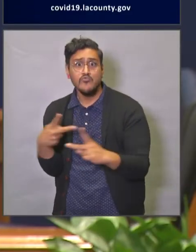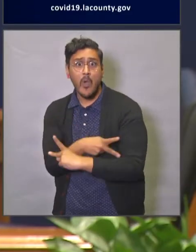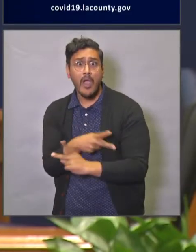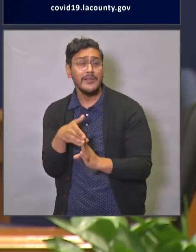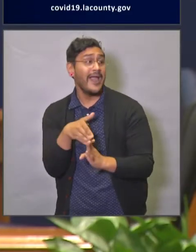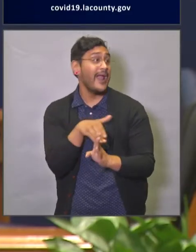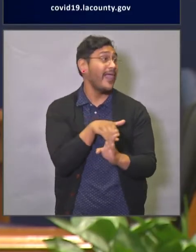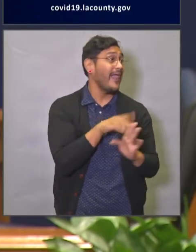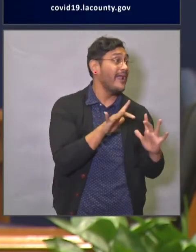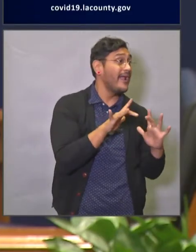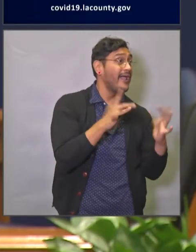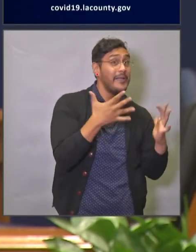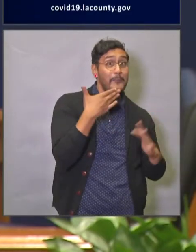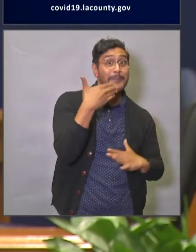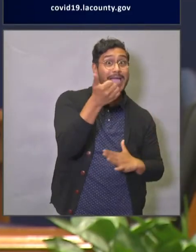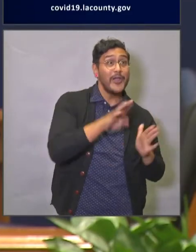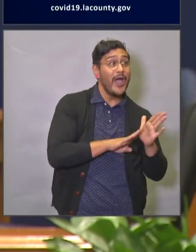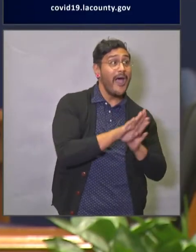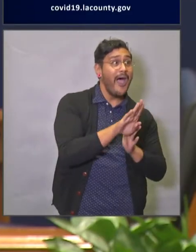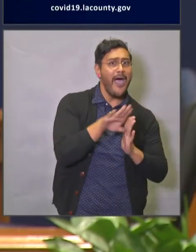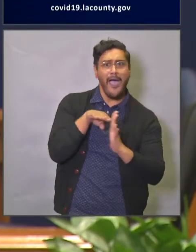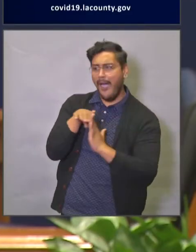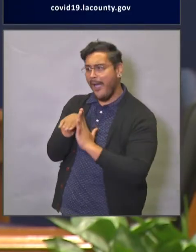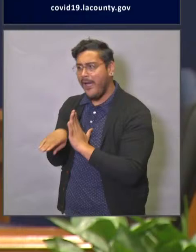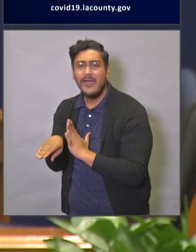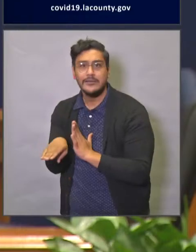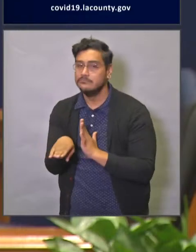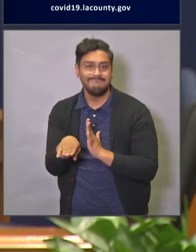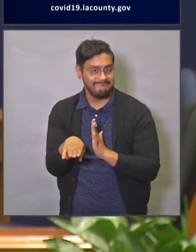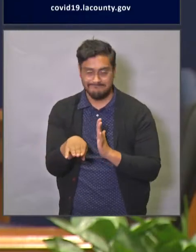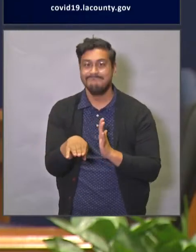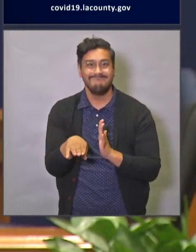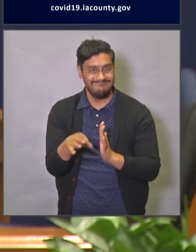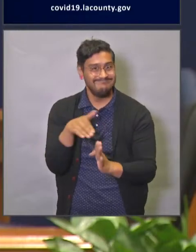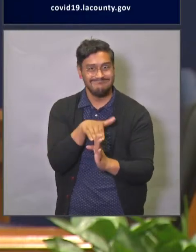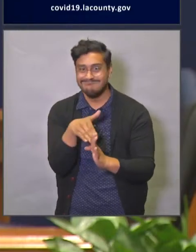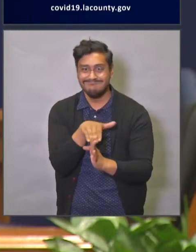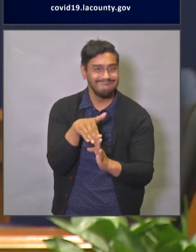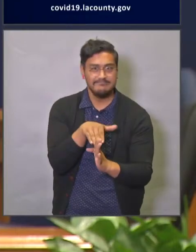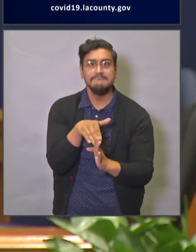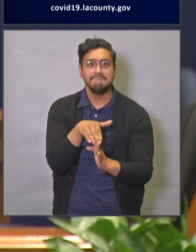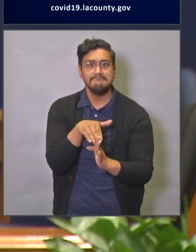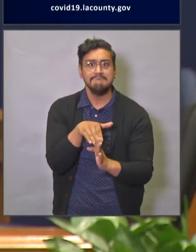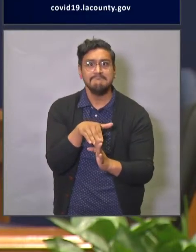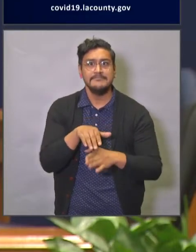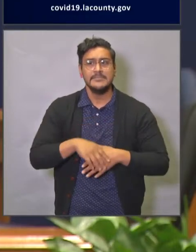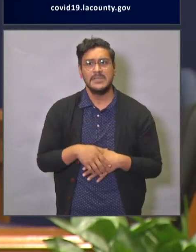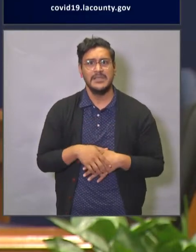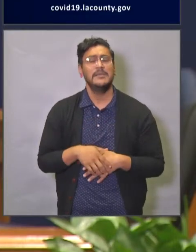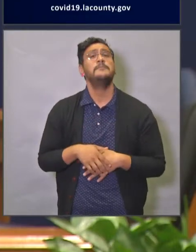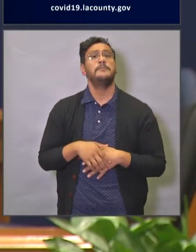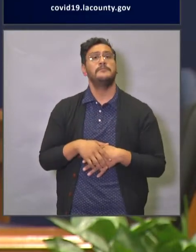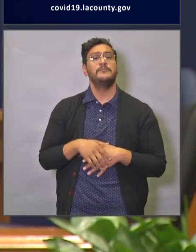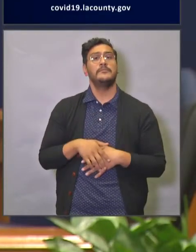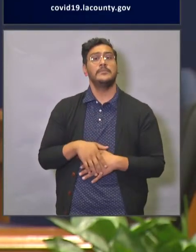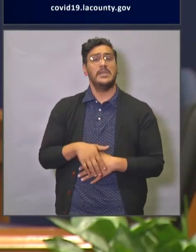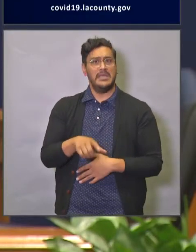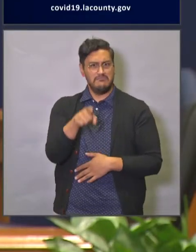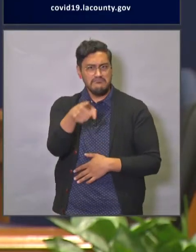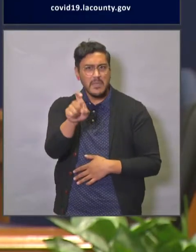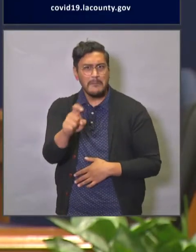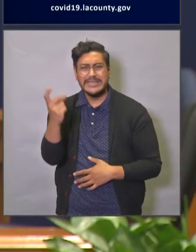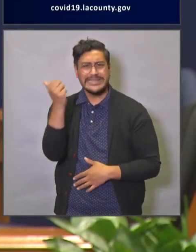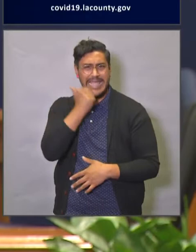cases going back up if people lighten up on the use of these core public health measures that need to be a part of